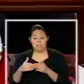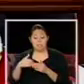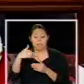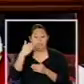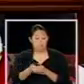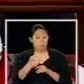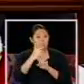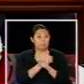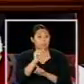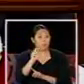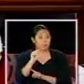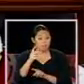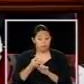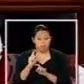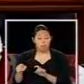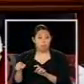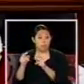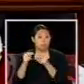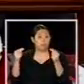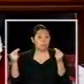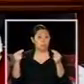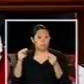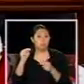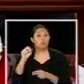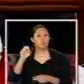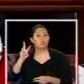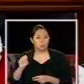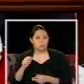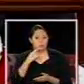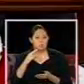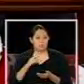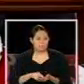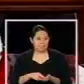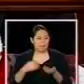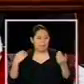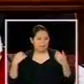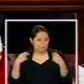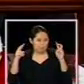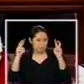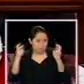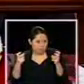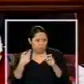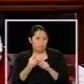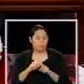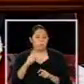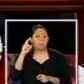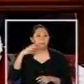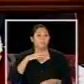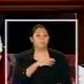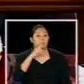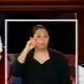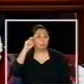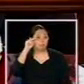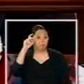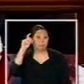reports, which quoted Chairman Neil Tupas, sabi ho dito sa Inquirer tsaka